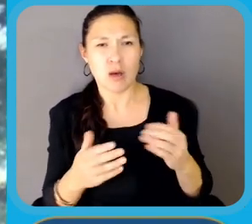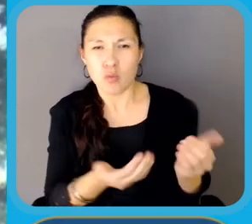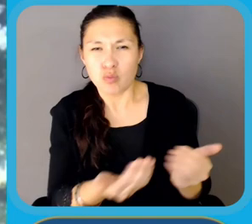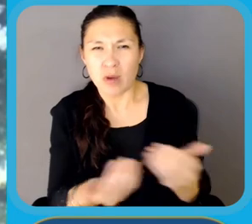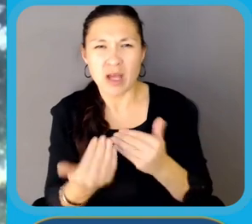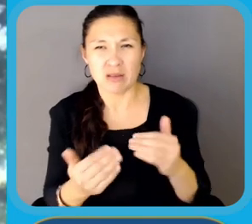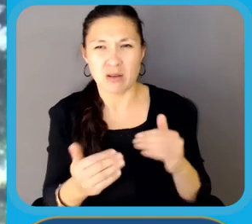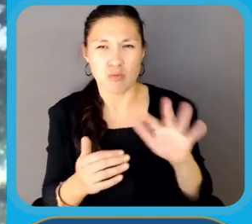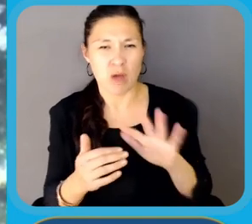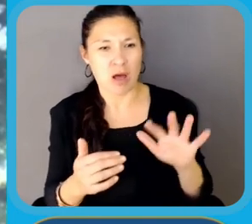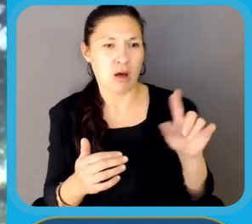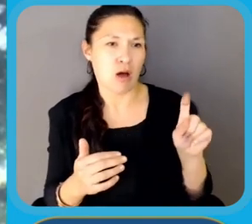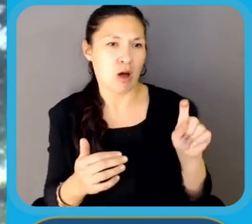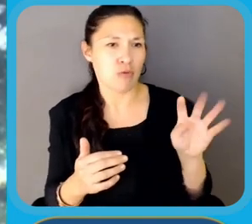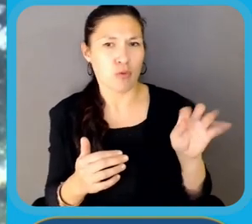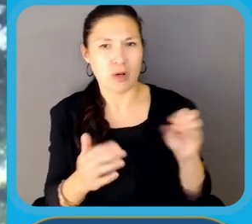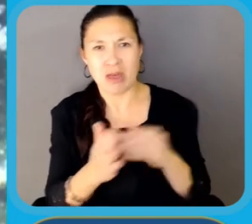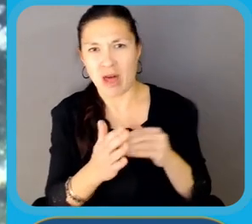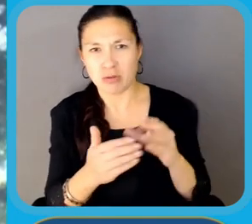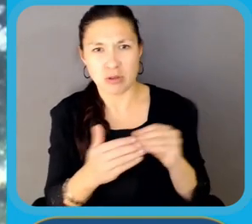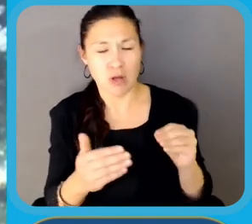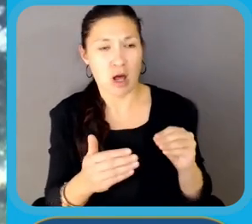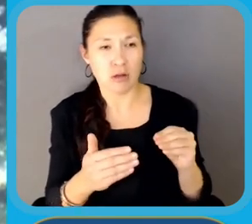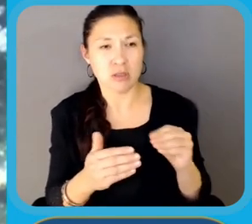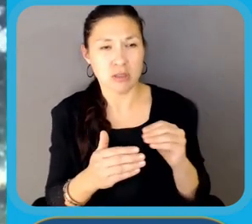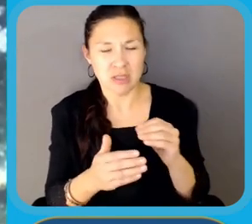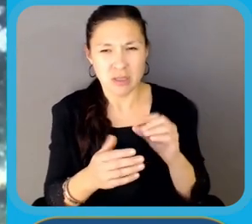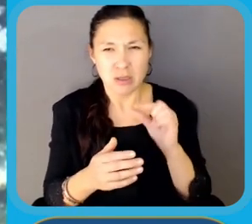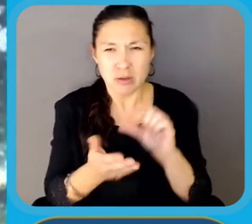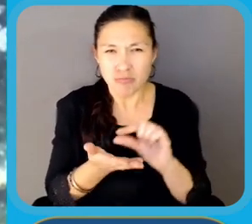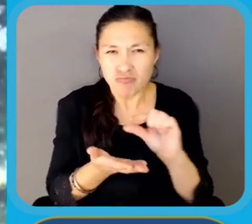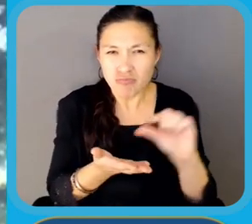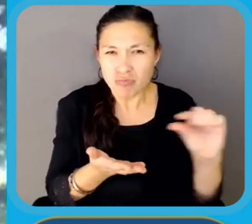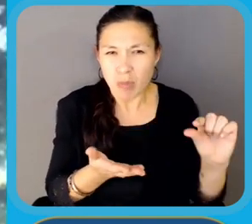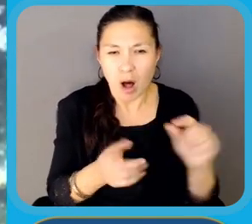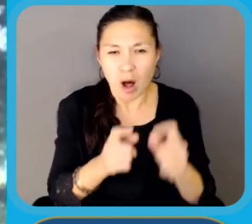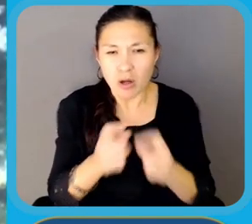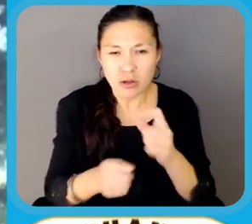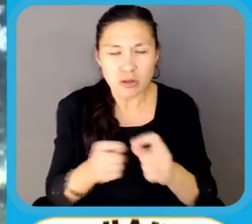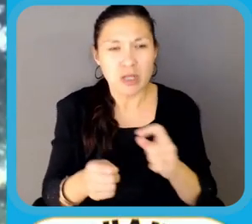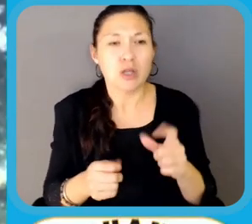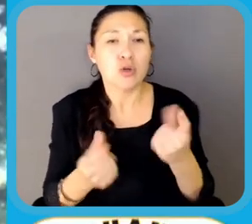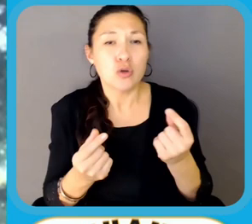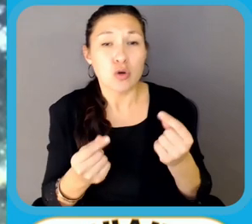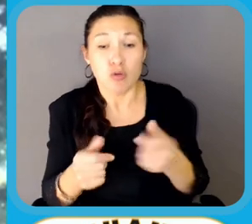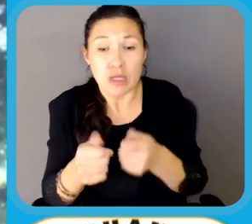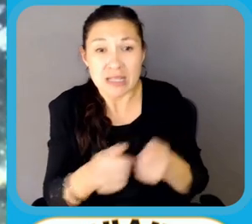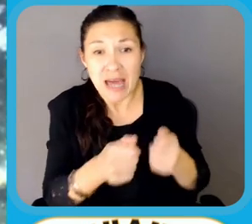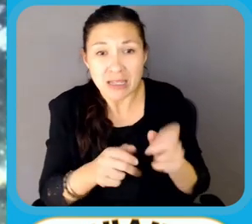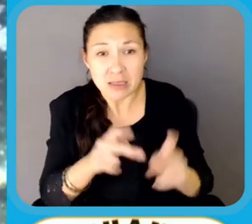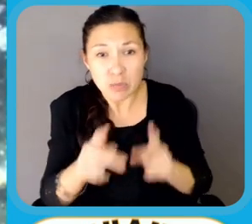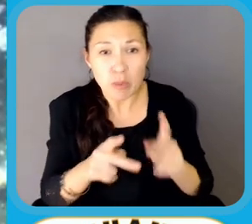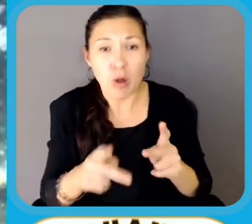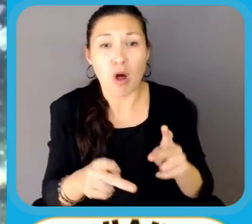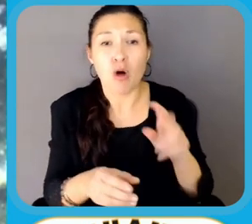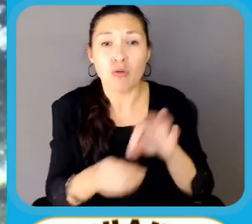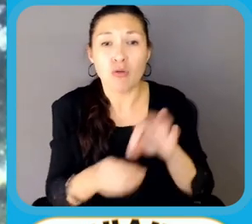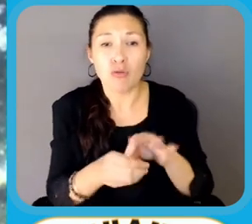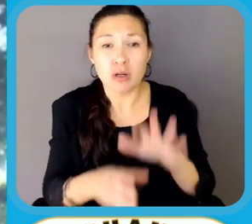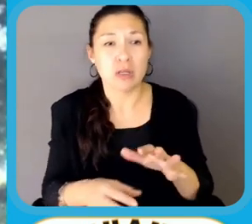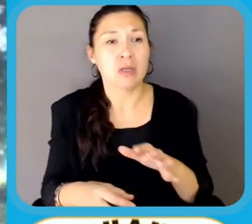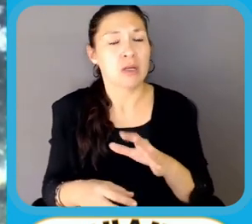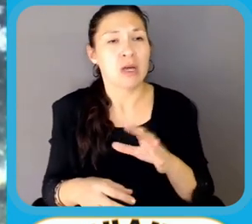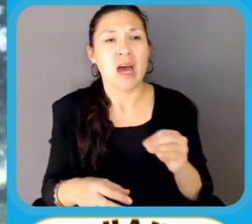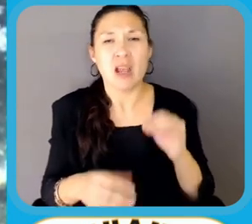least $7 a month helps with voter outreach, which includes 700 text messages to young voters and 52 phone calls to California voters, among many